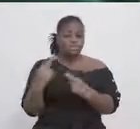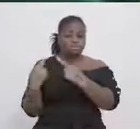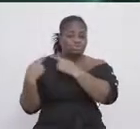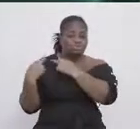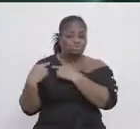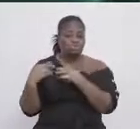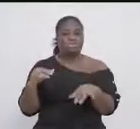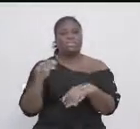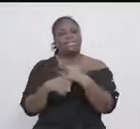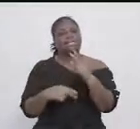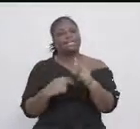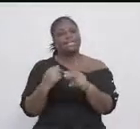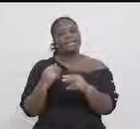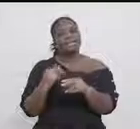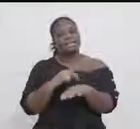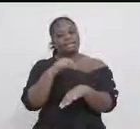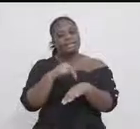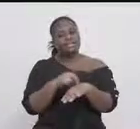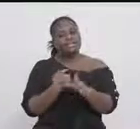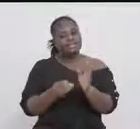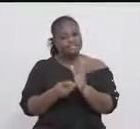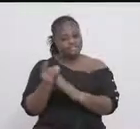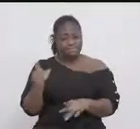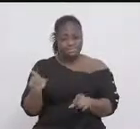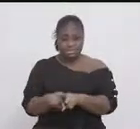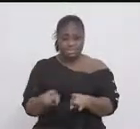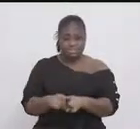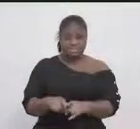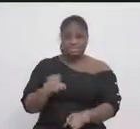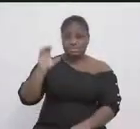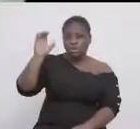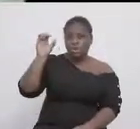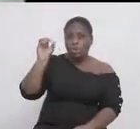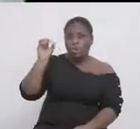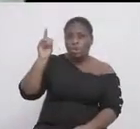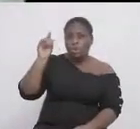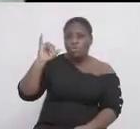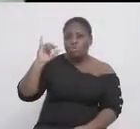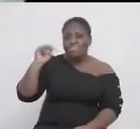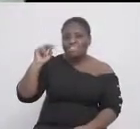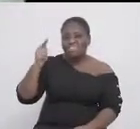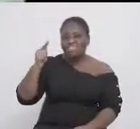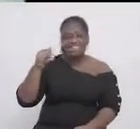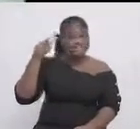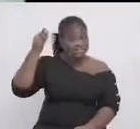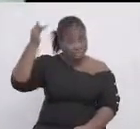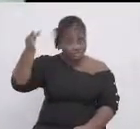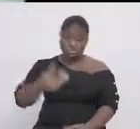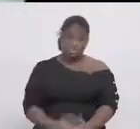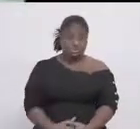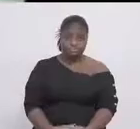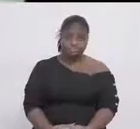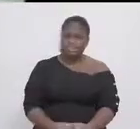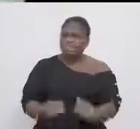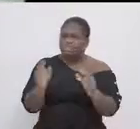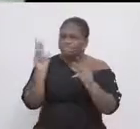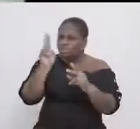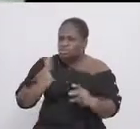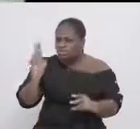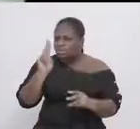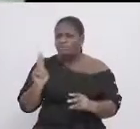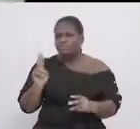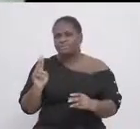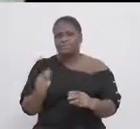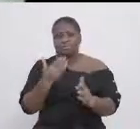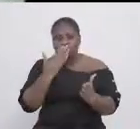development? Florence. As I mentioned, coding is the future. Coding is a useful and a